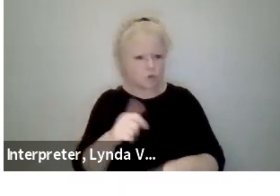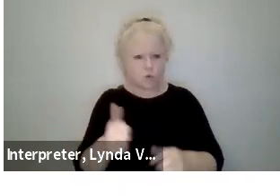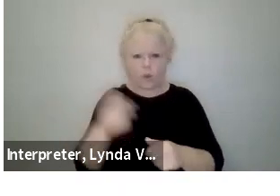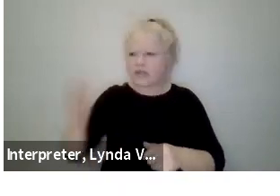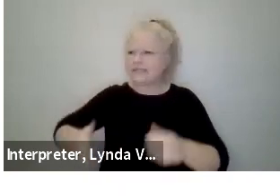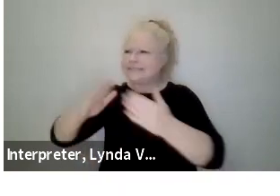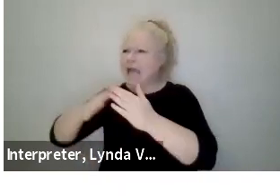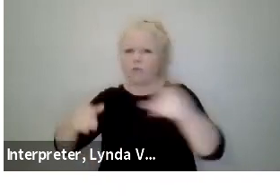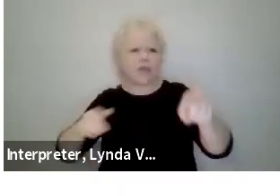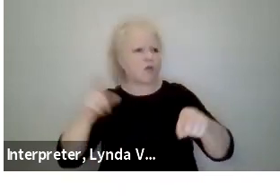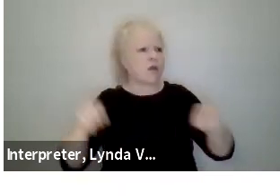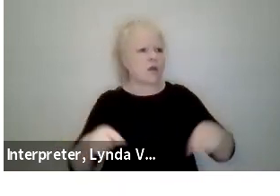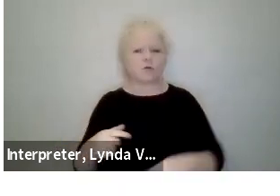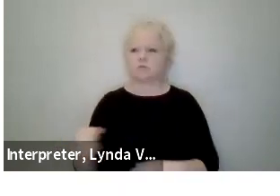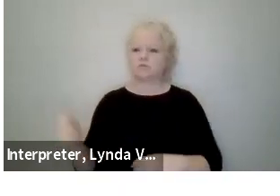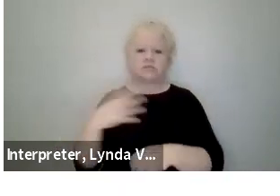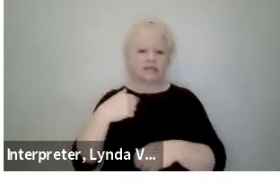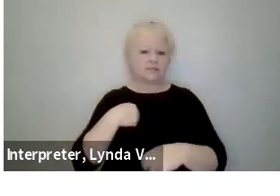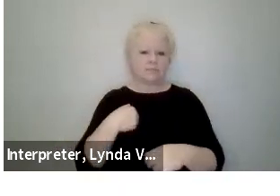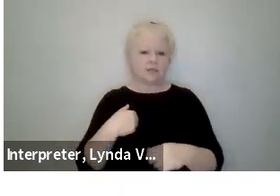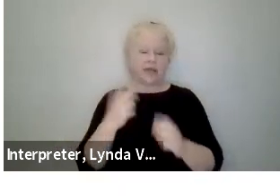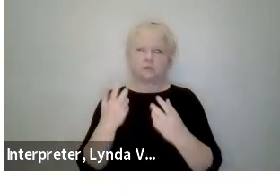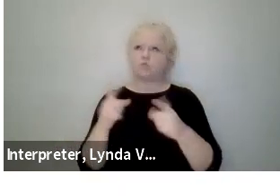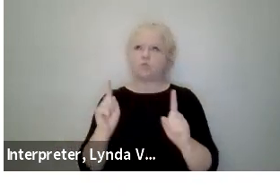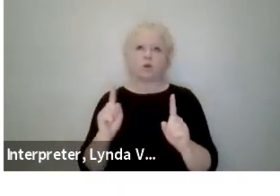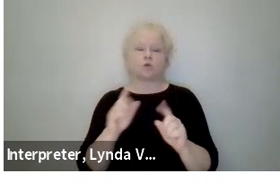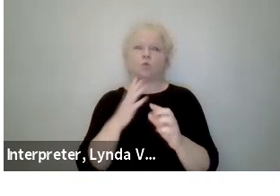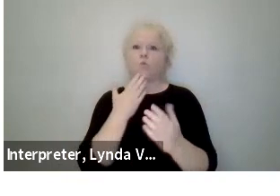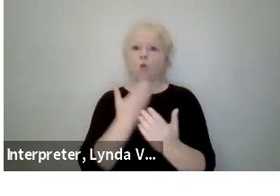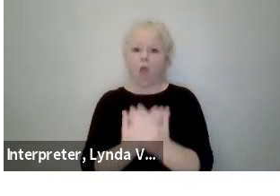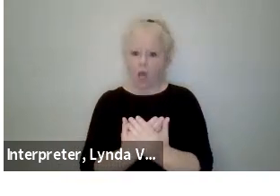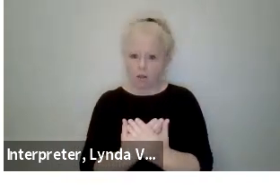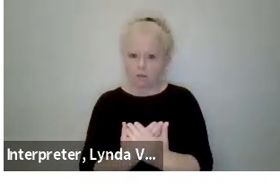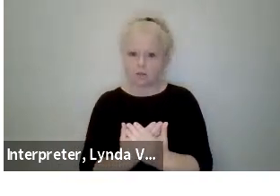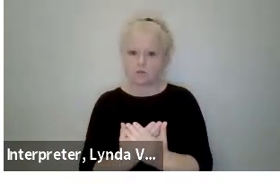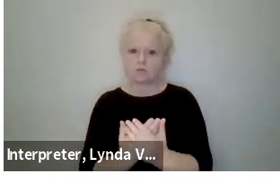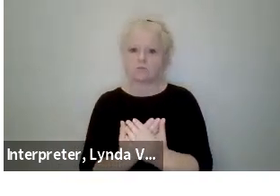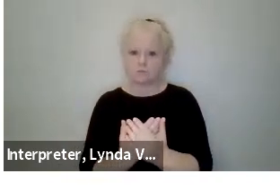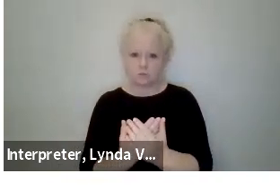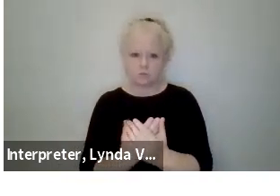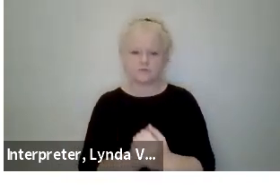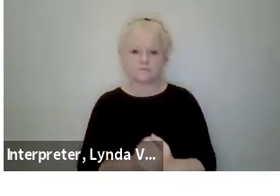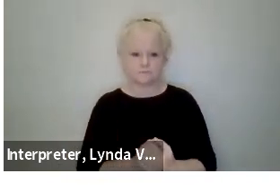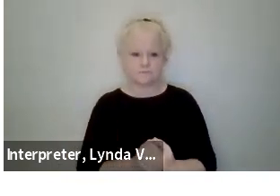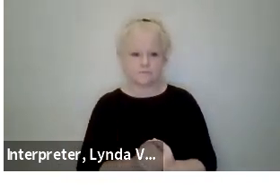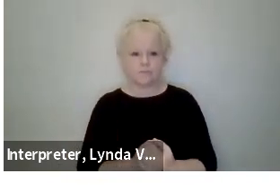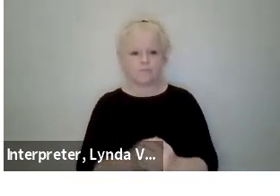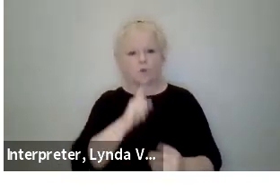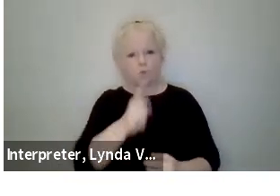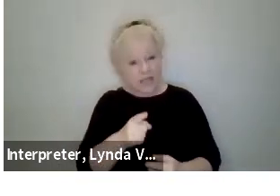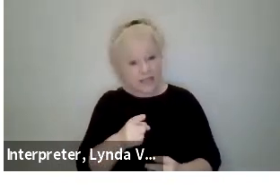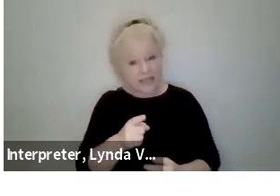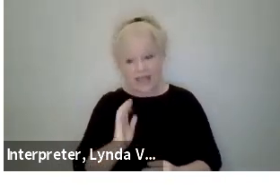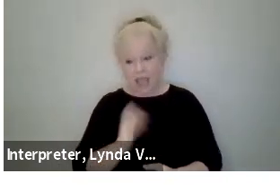town. No, just send them to me and I'll get them out. And so that's worked really well. But it's almost like a give and take type deal. And